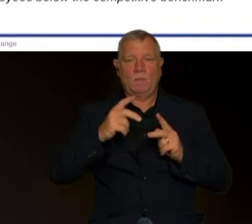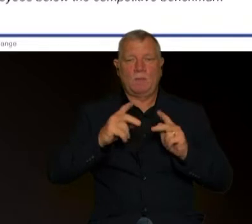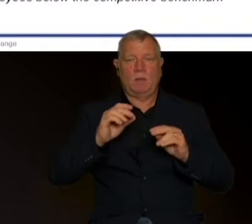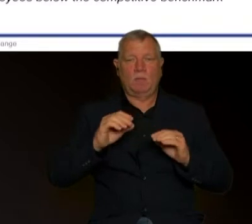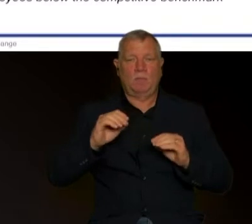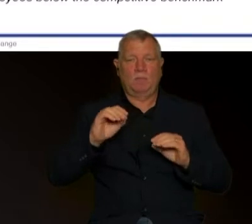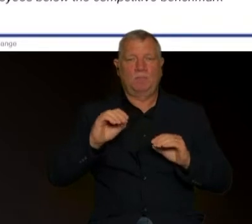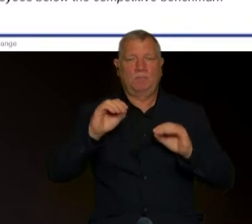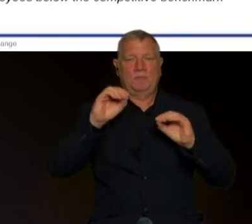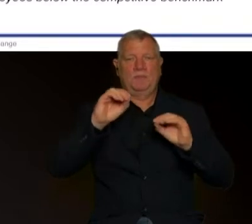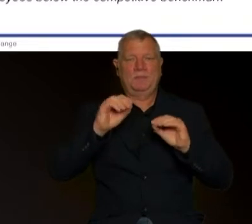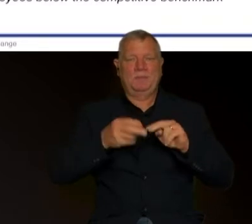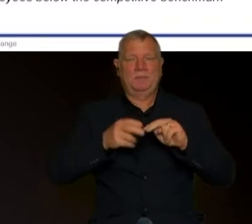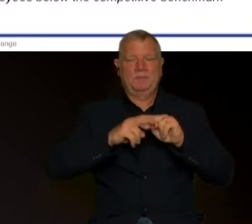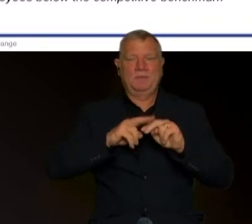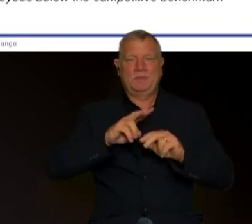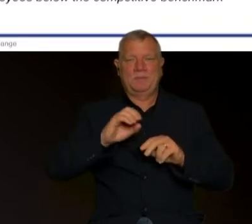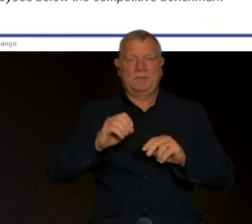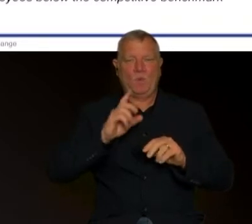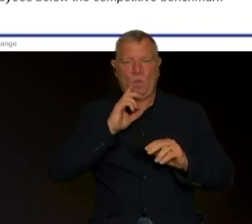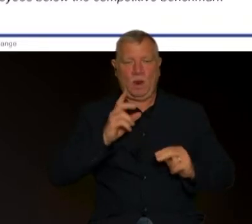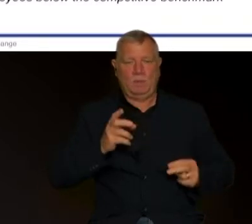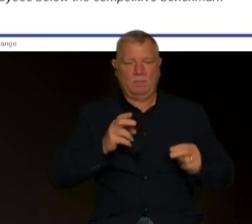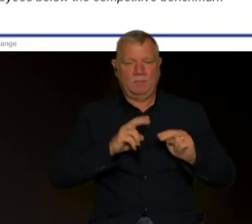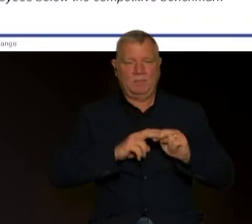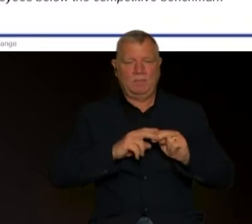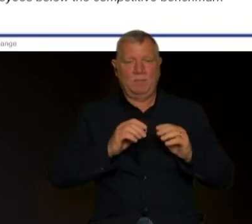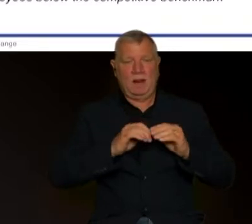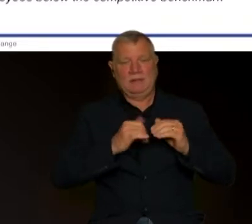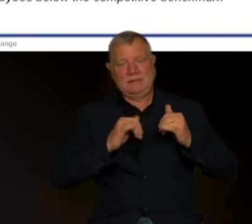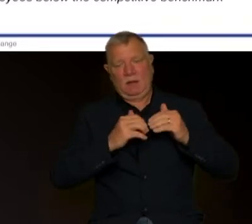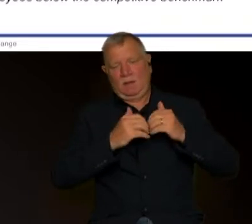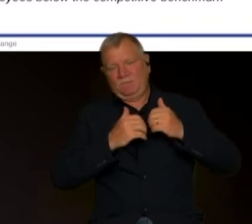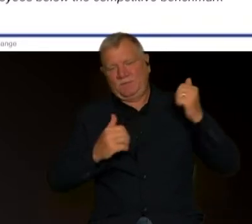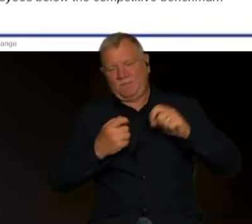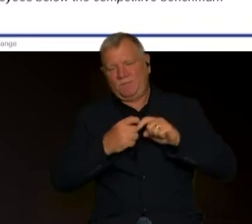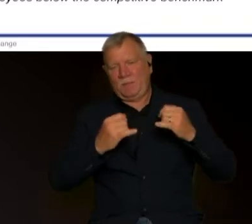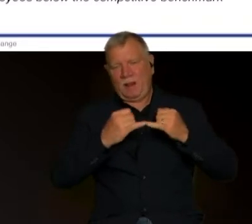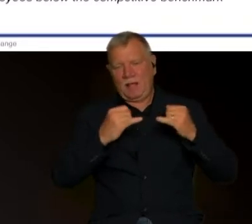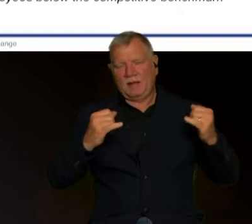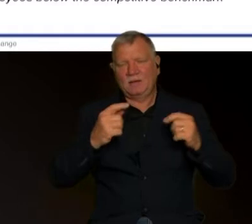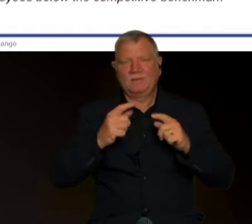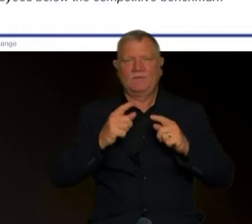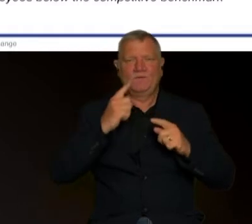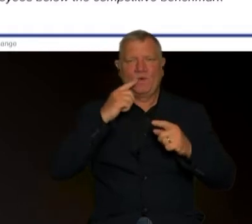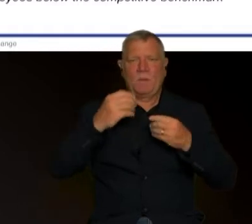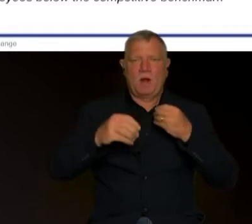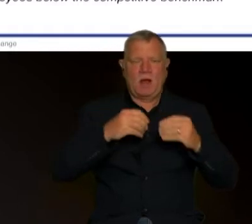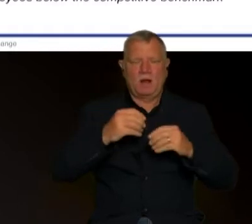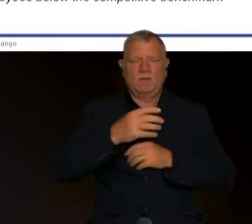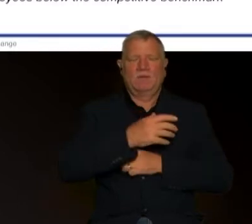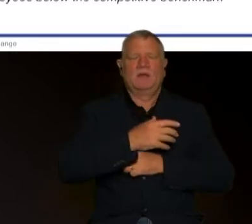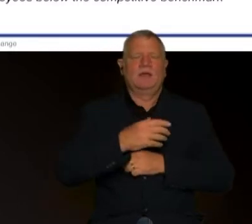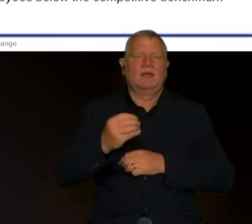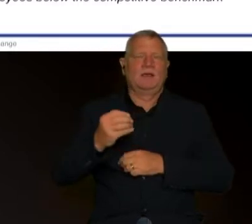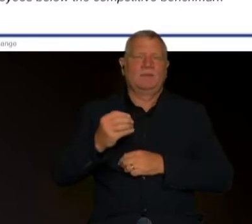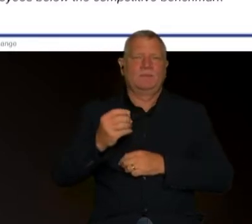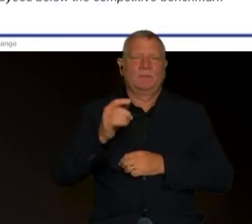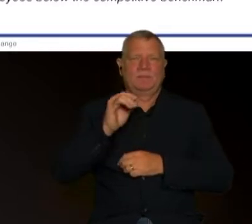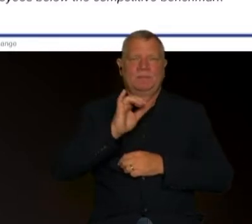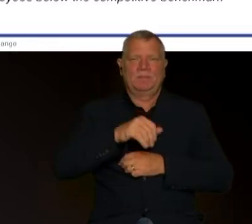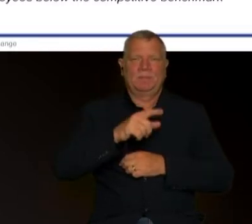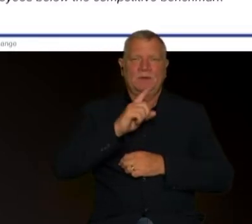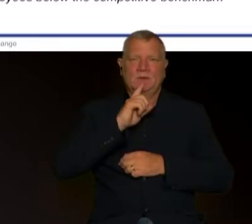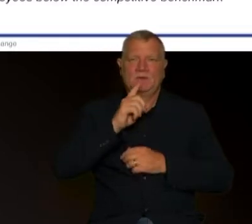if we give 2% to everybody? Then this one will go up a little and will continue to be far from market trends, and this one will continue to be